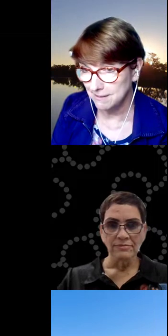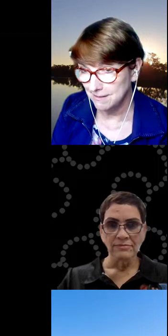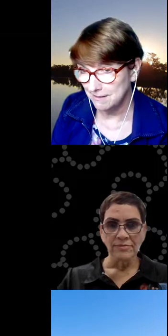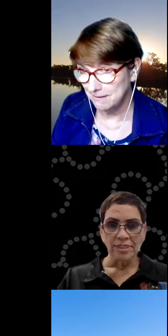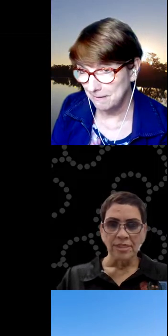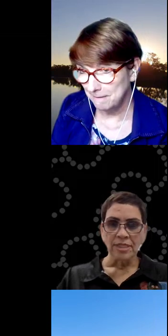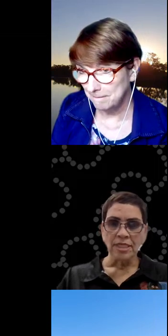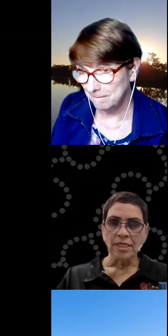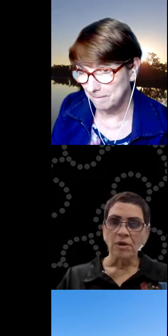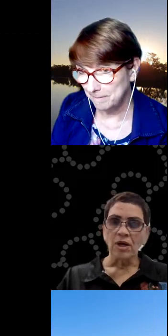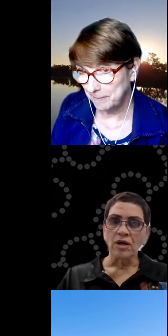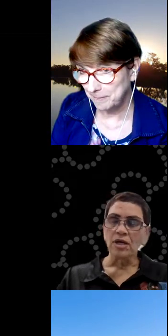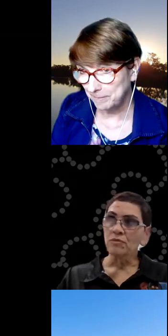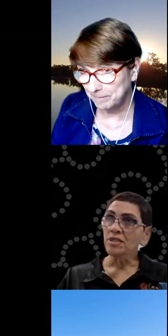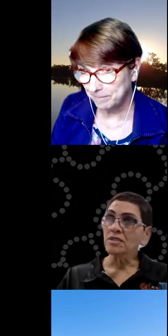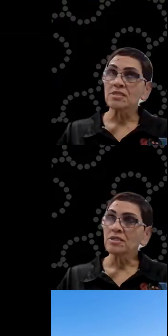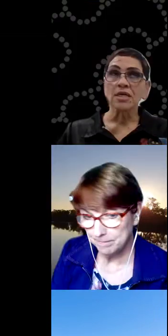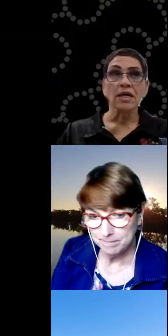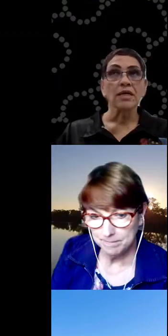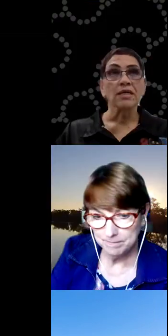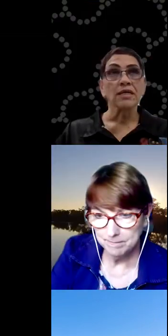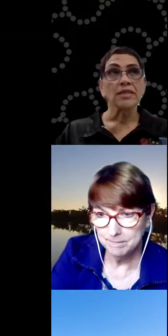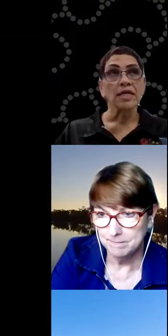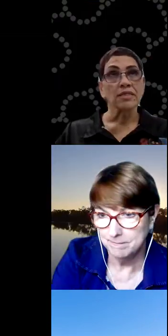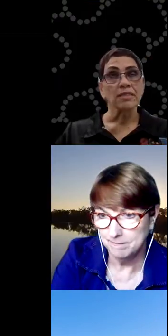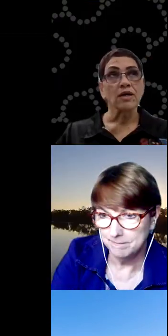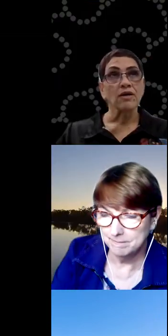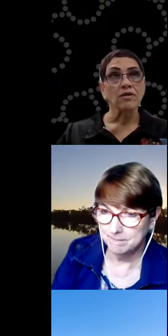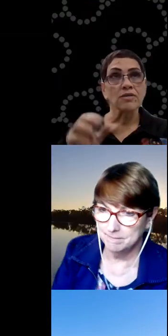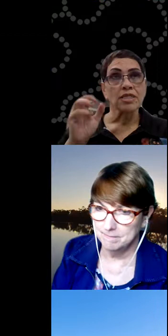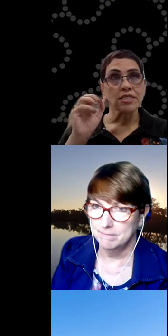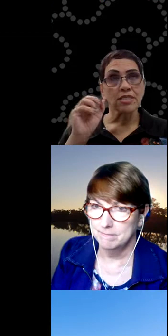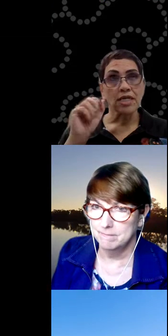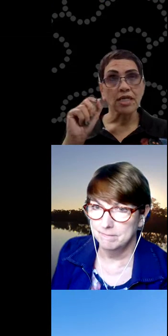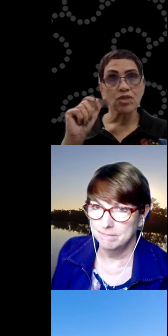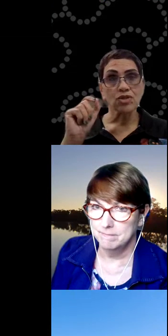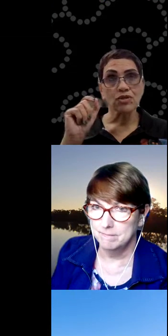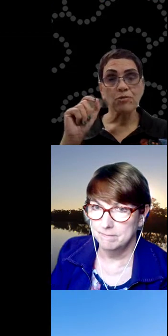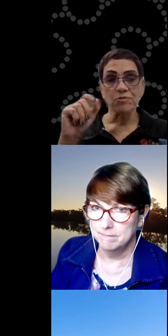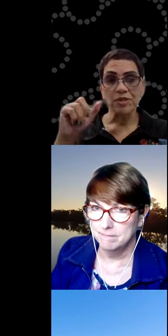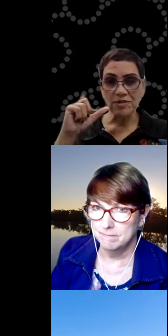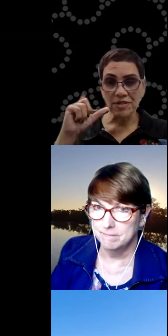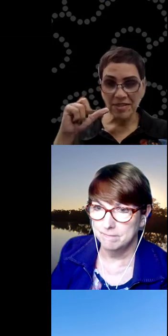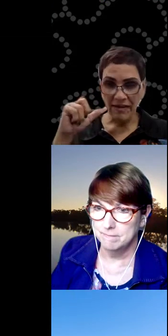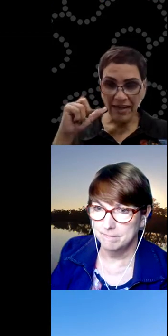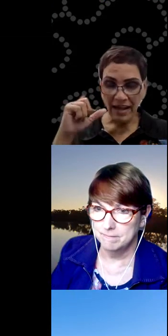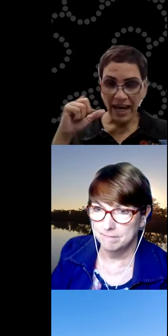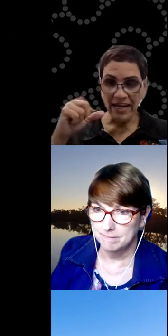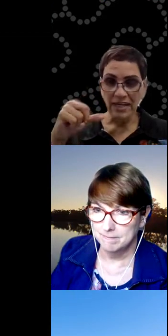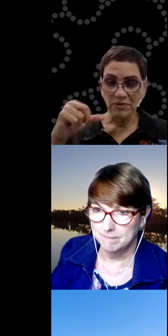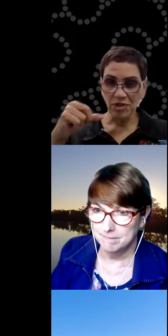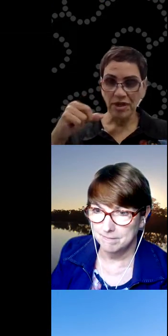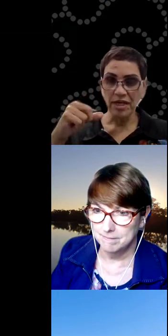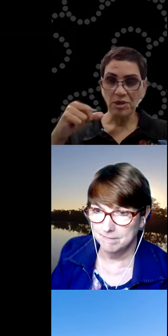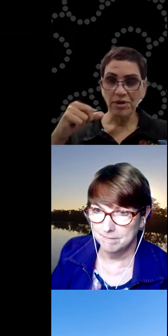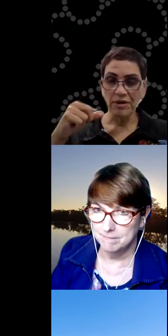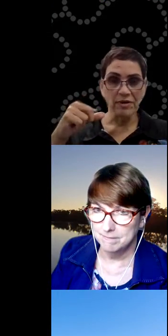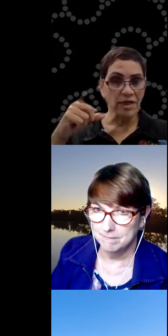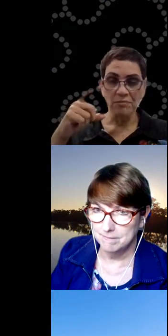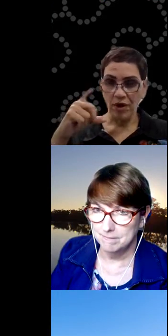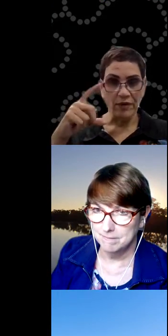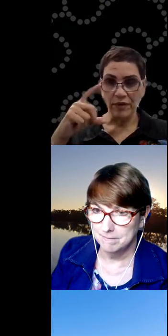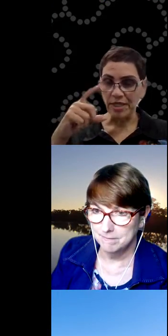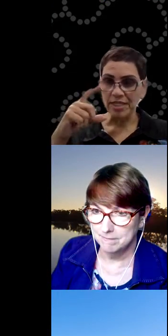workforce? I wouldn't say that it starts to, but because it's only an 8-hour